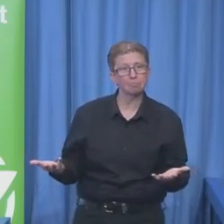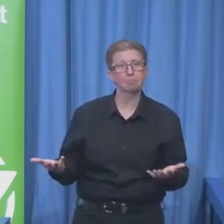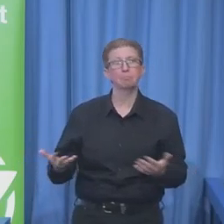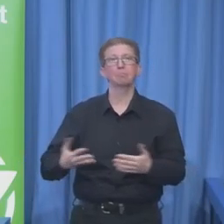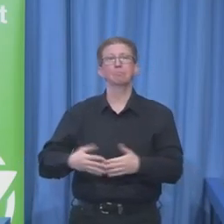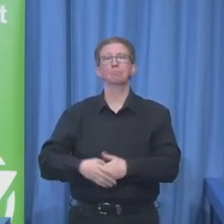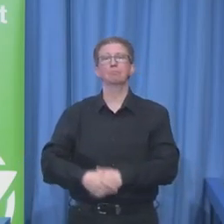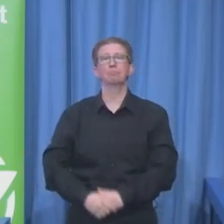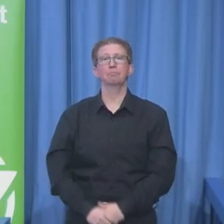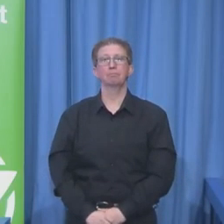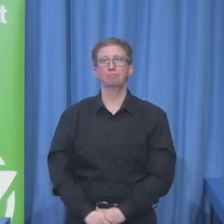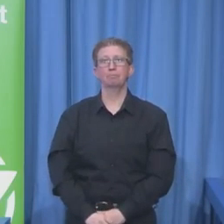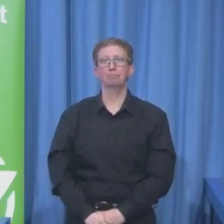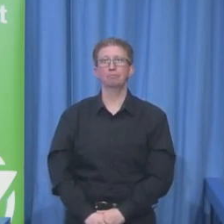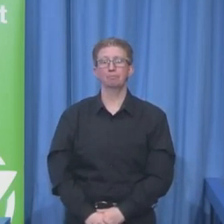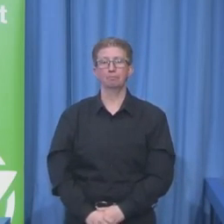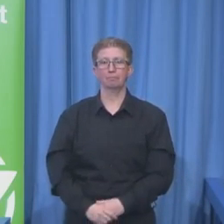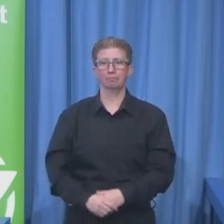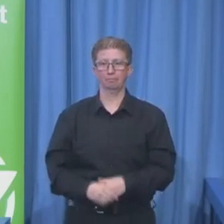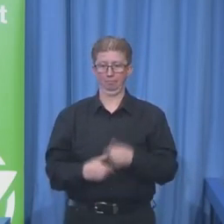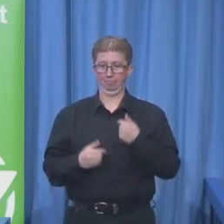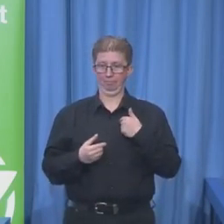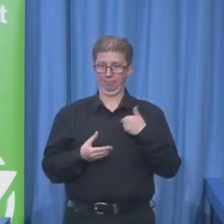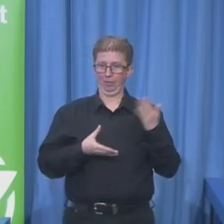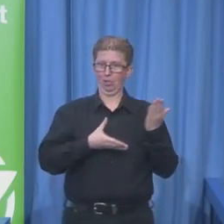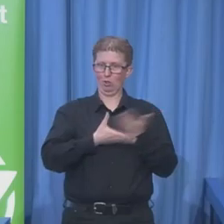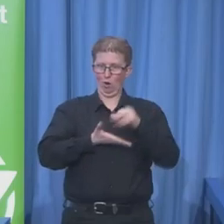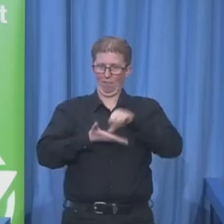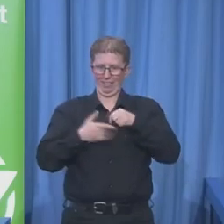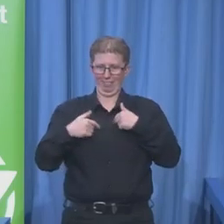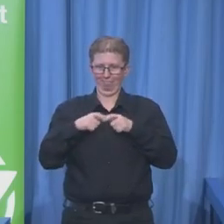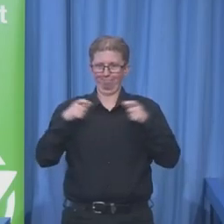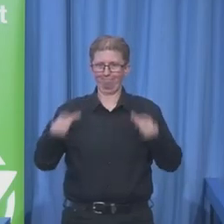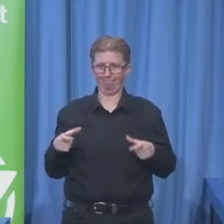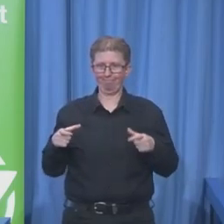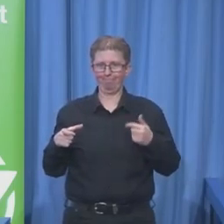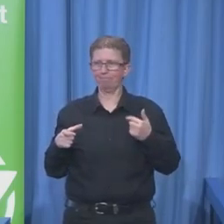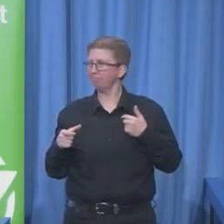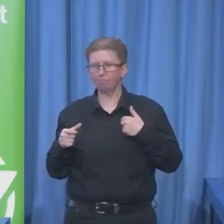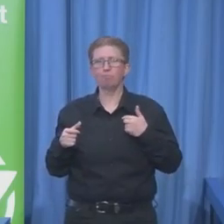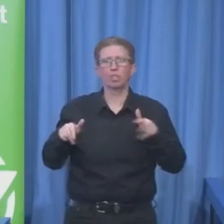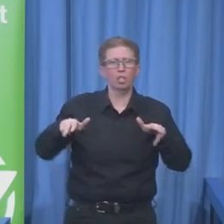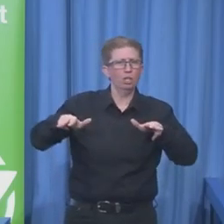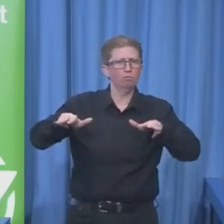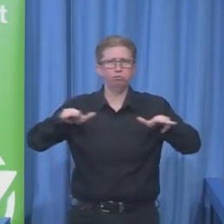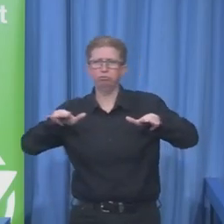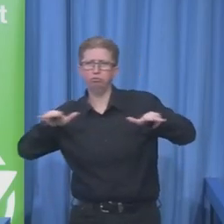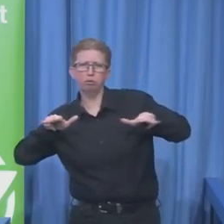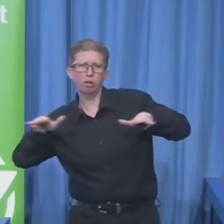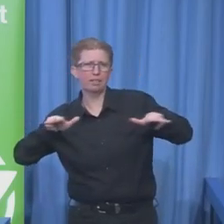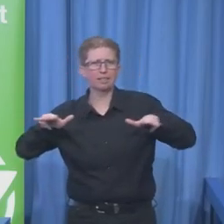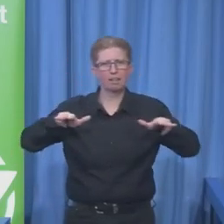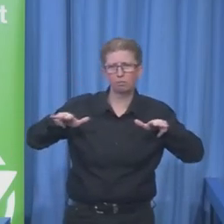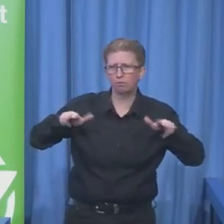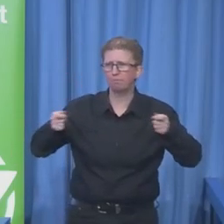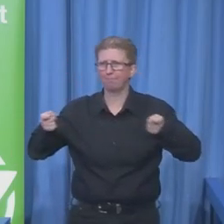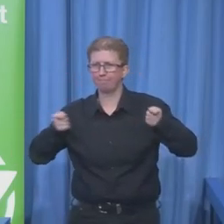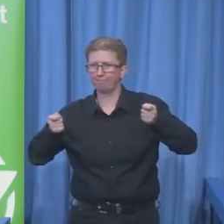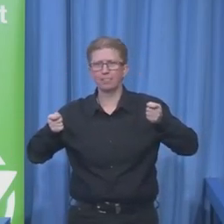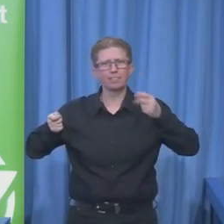is coordinating the inclusive work opportunities. And they work with personal future planning, with every single service